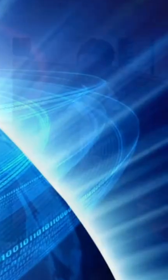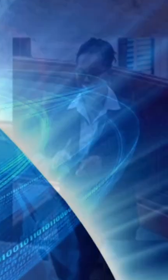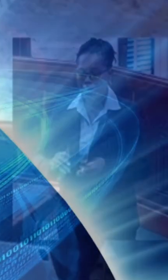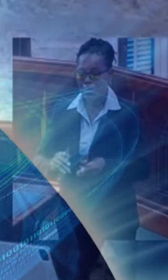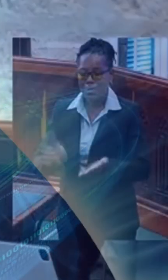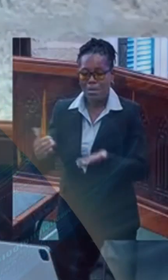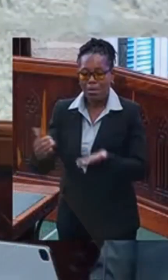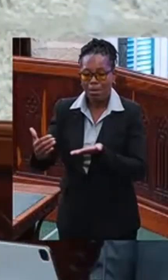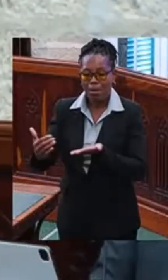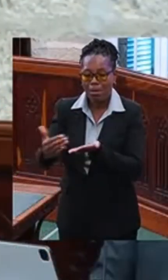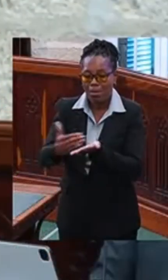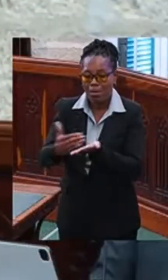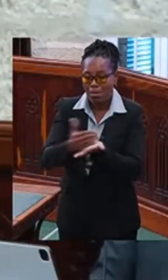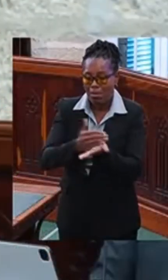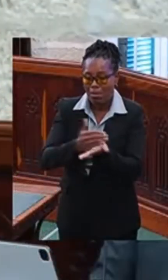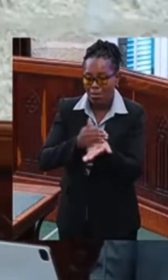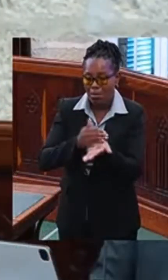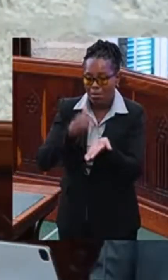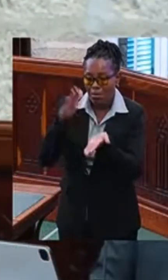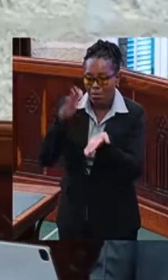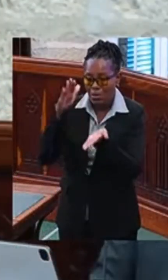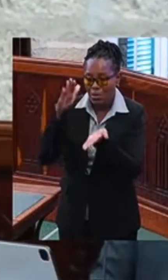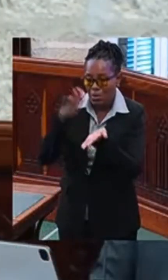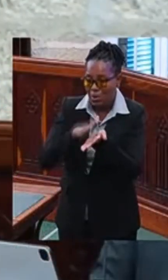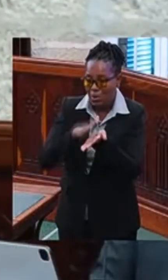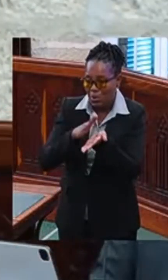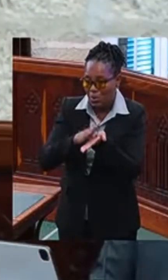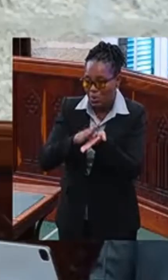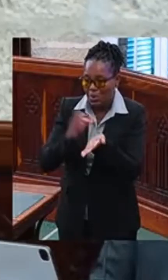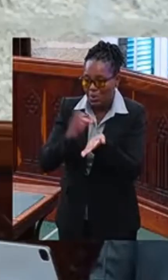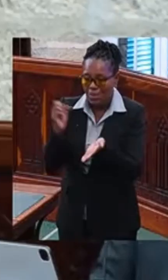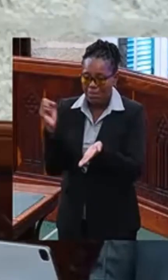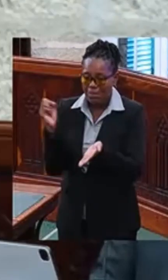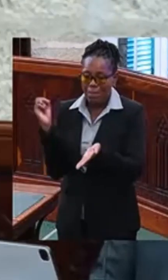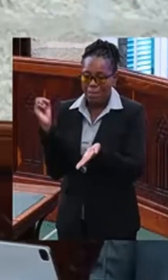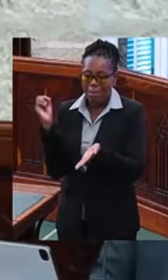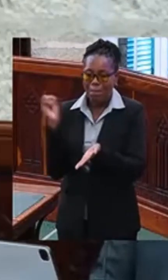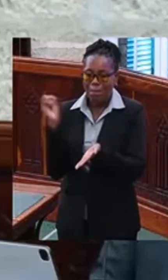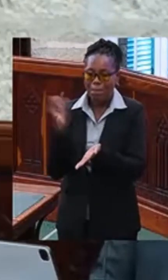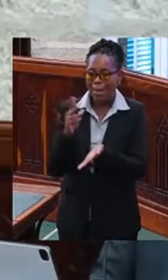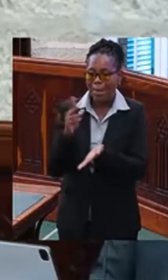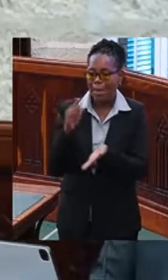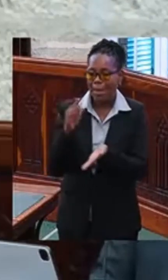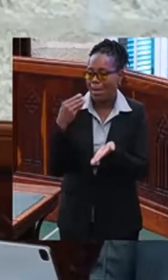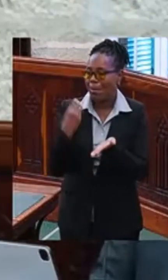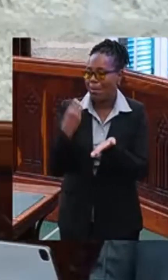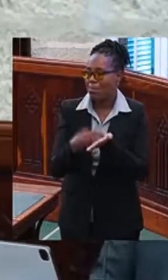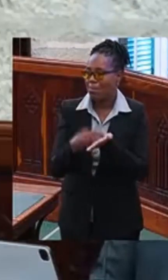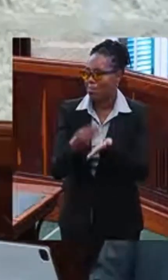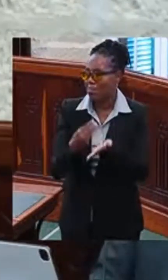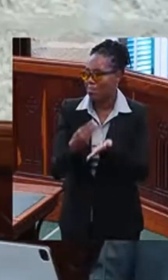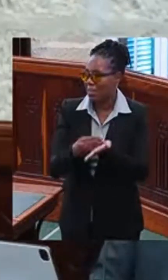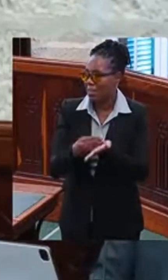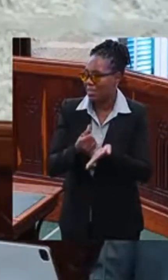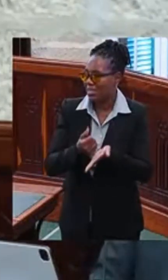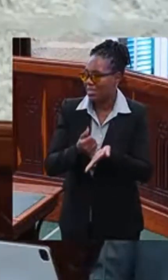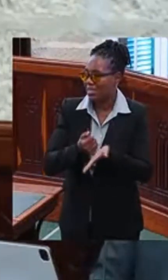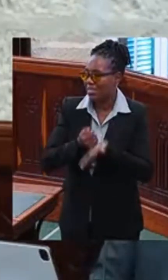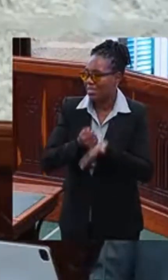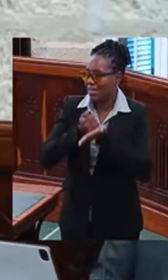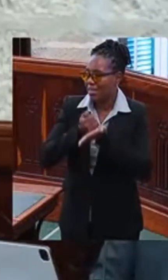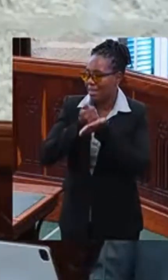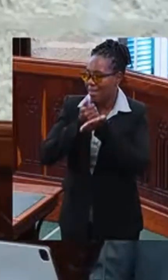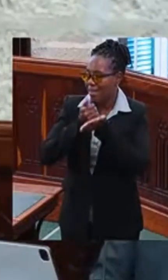progresses. Overall, the Minister of Finance delivered a very innovative budget that will stabilize the economy in the short